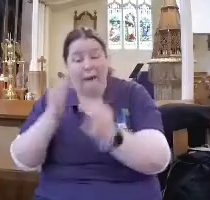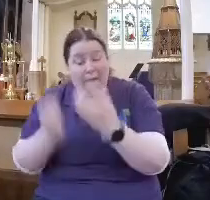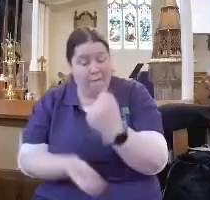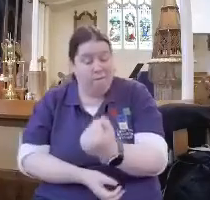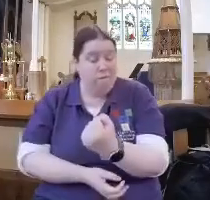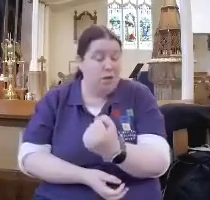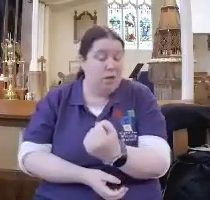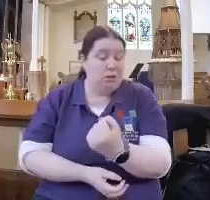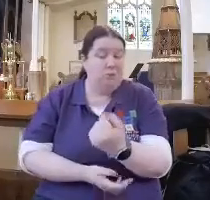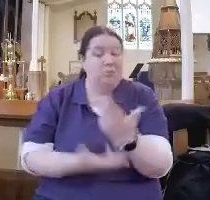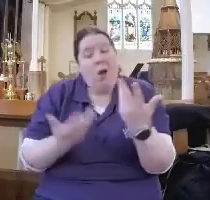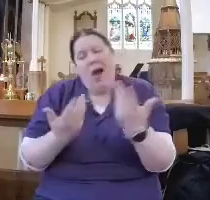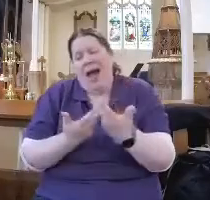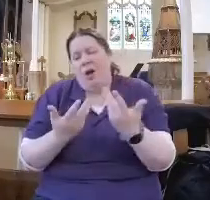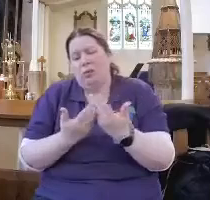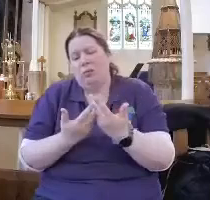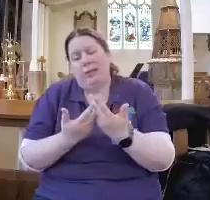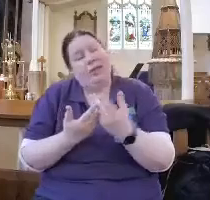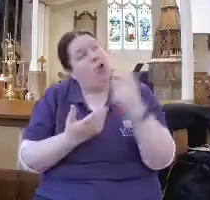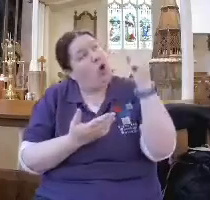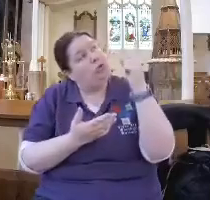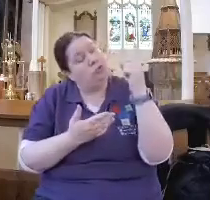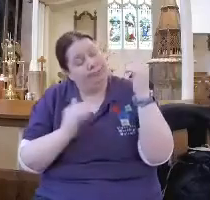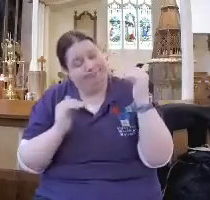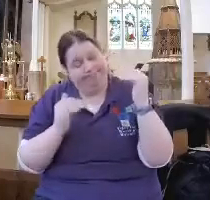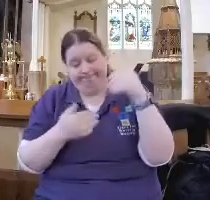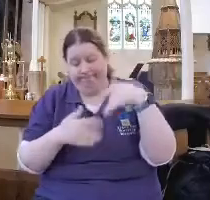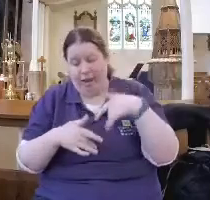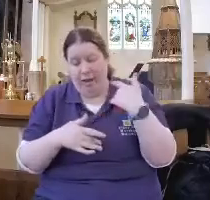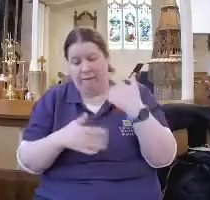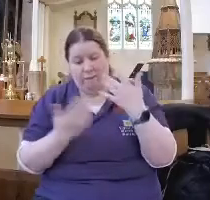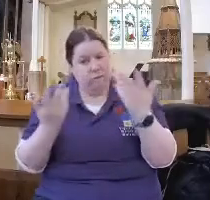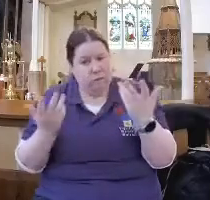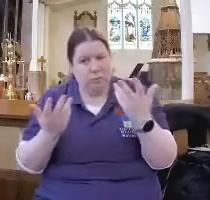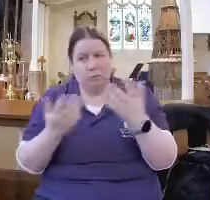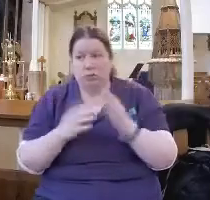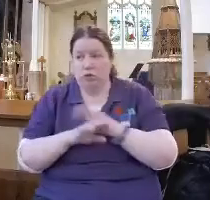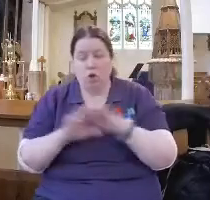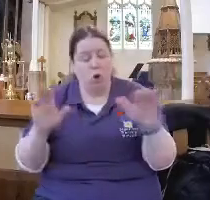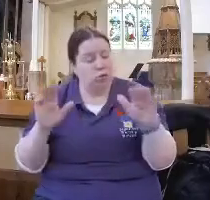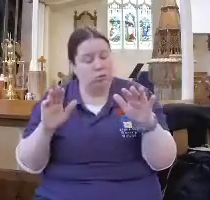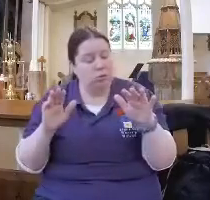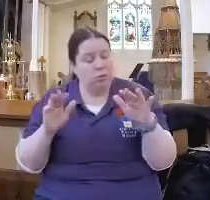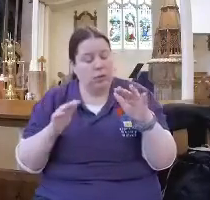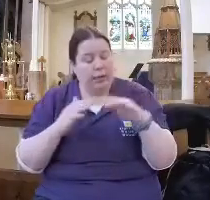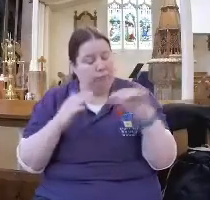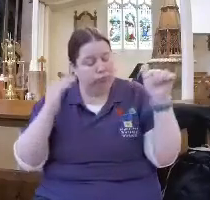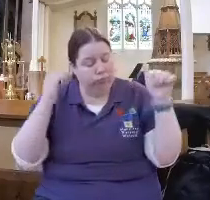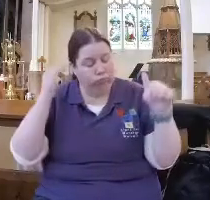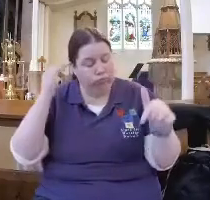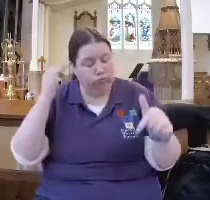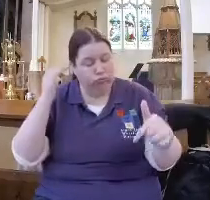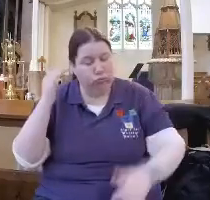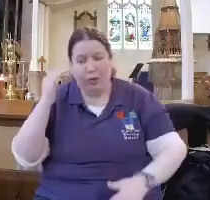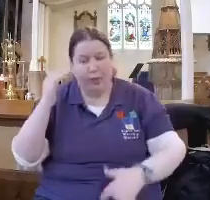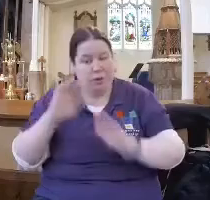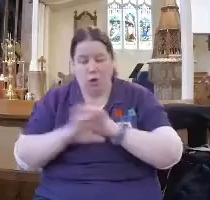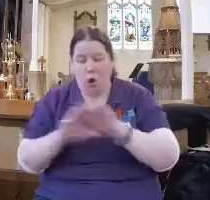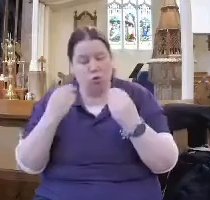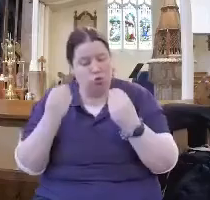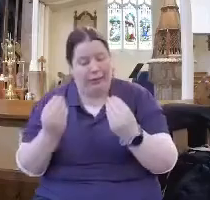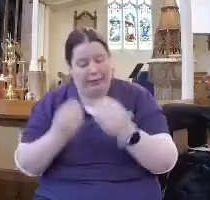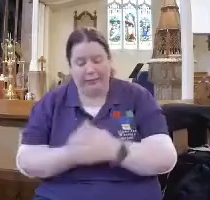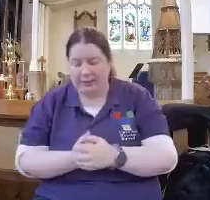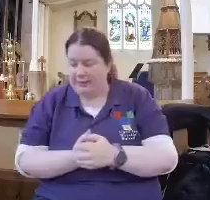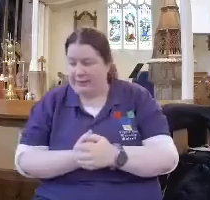So today's sermon is going to be not exactly a deep theological one. I mention no ancient Greek anywhere, you'll be glad to